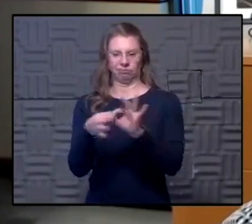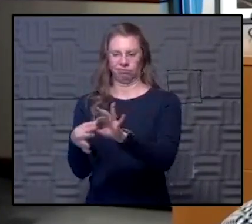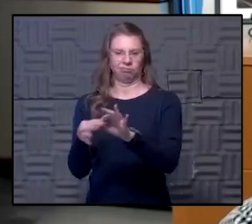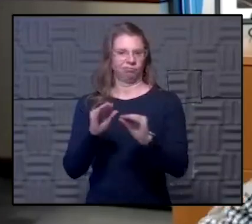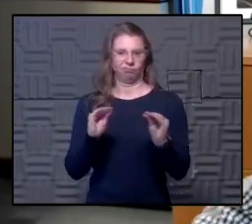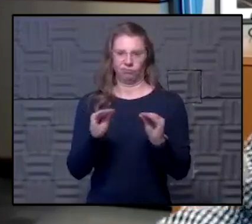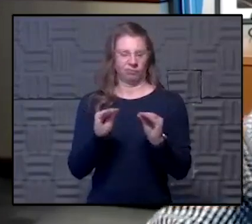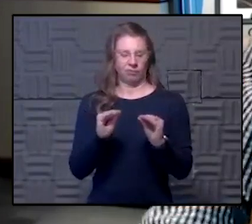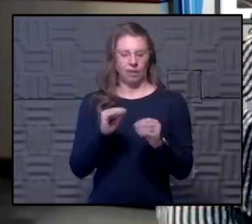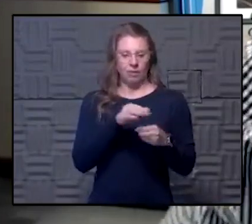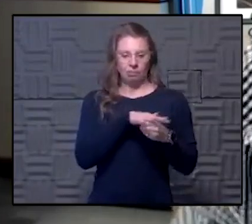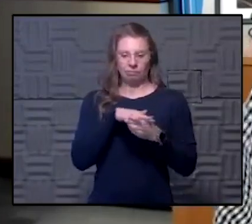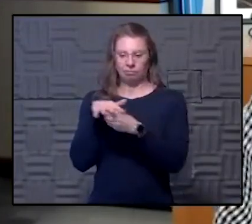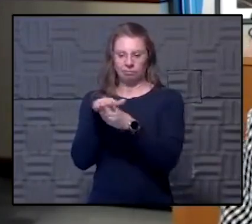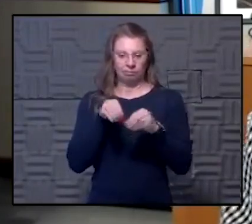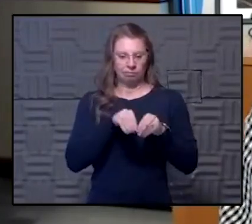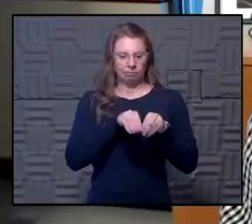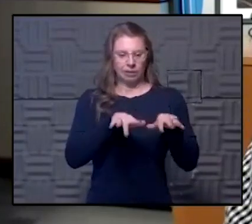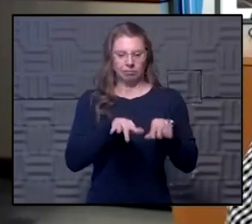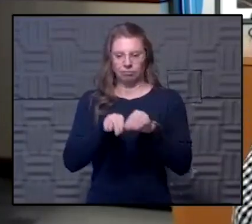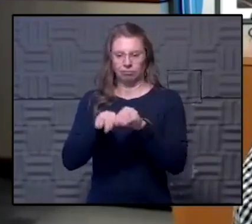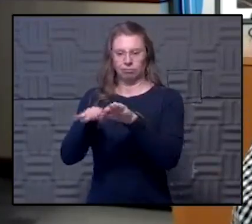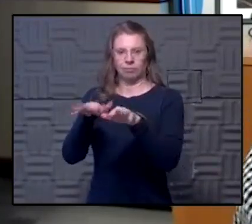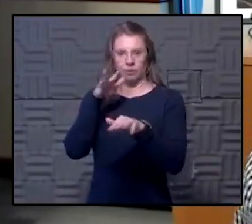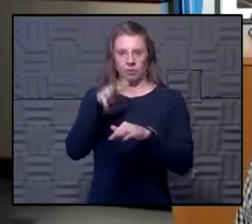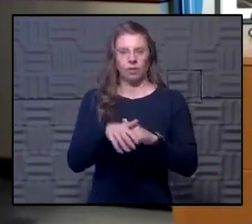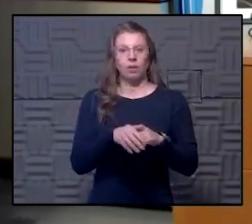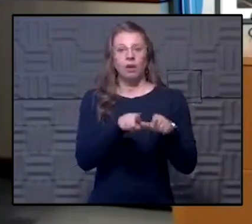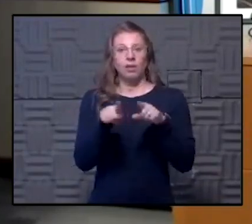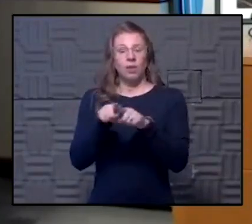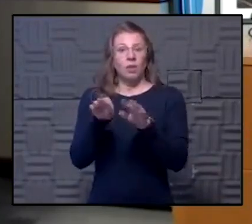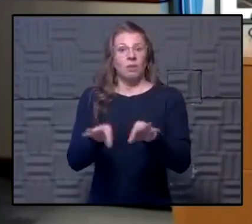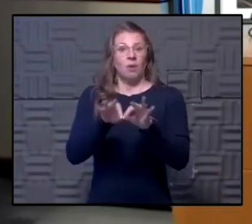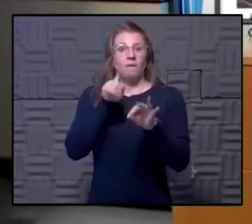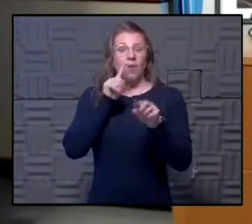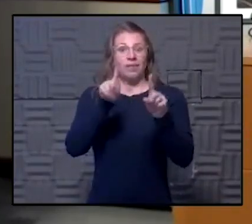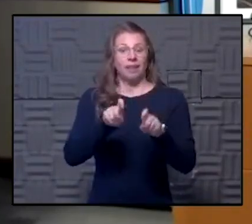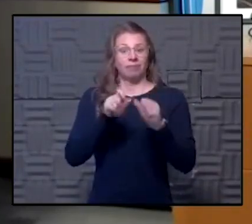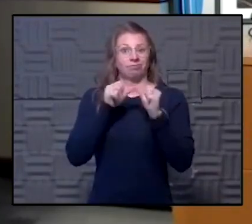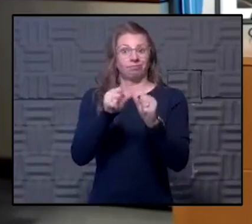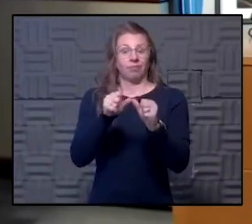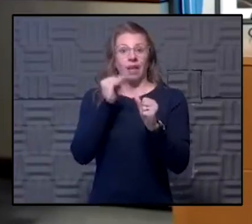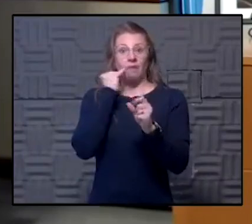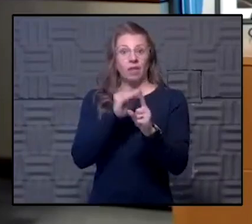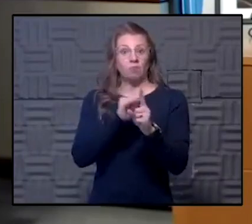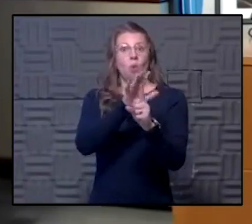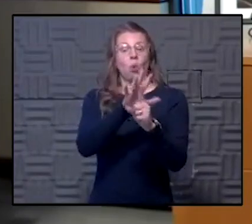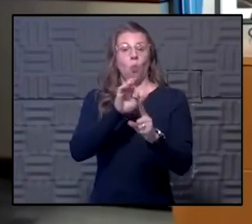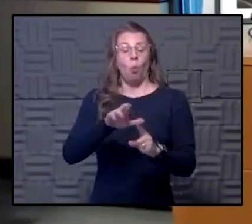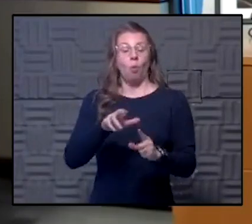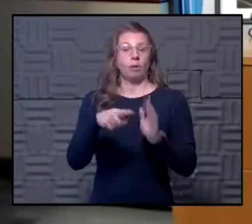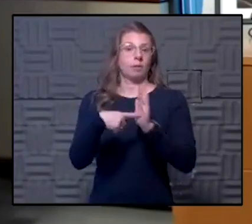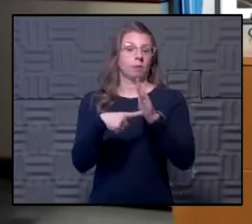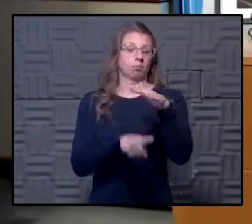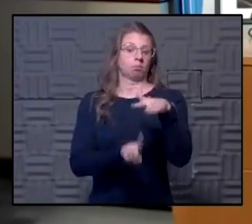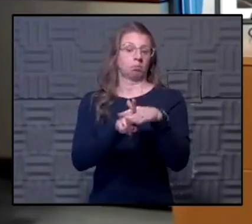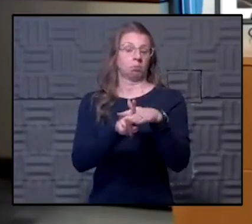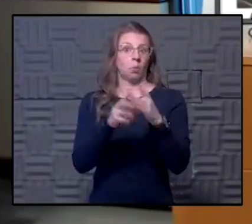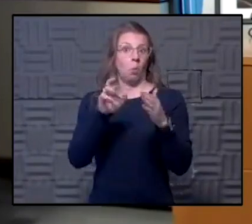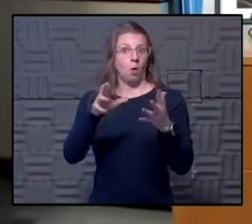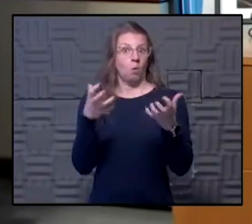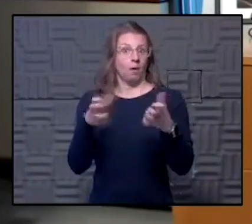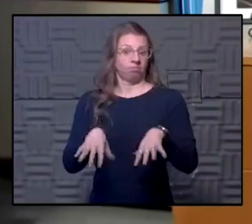regions. It also emphasizes the importance of getting tested. Anybody that gets exposed or has any illness symptoms or even just wants to get